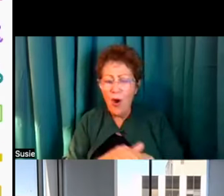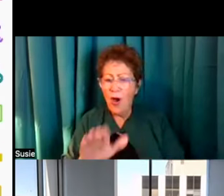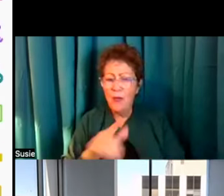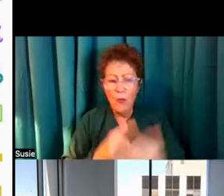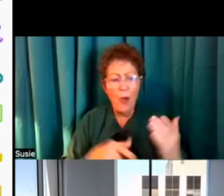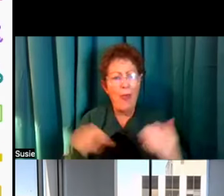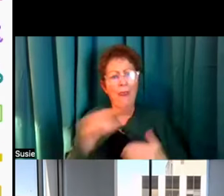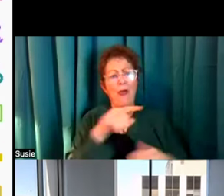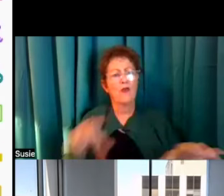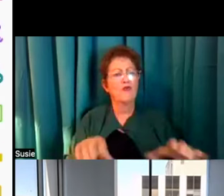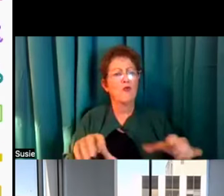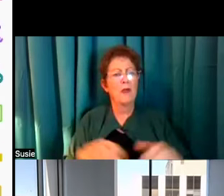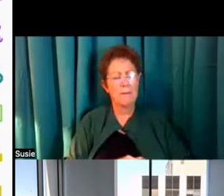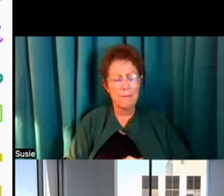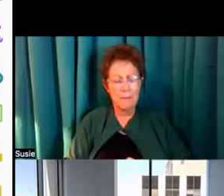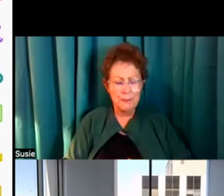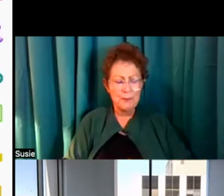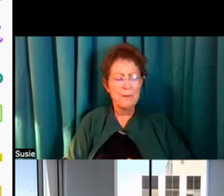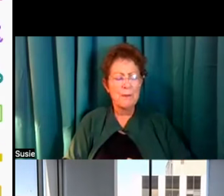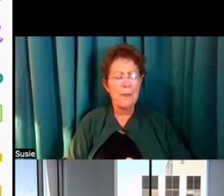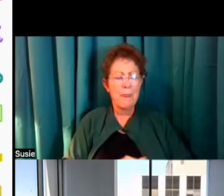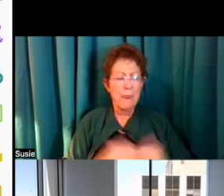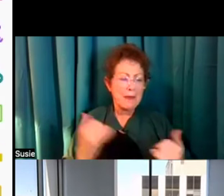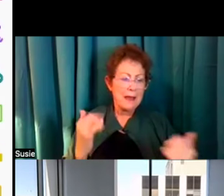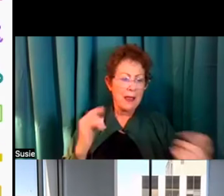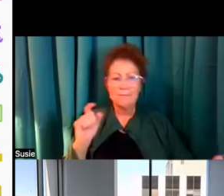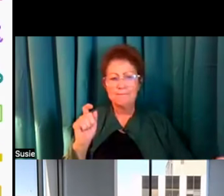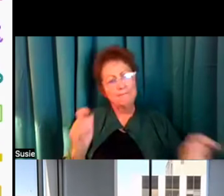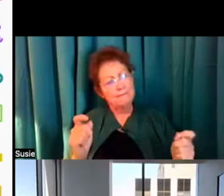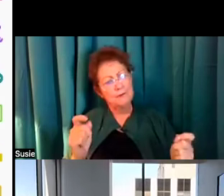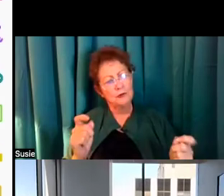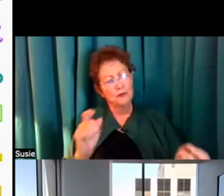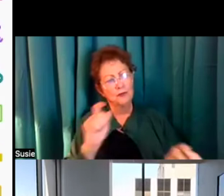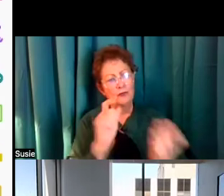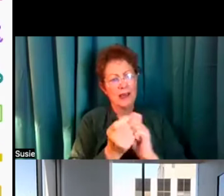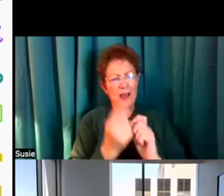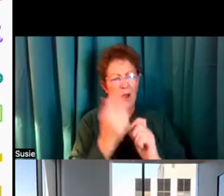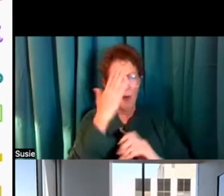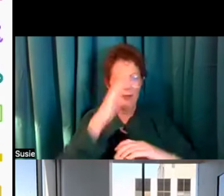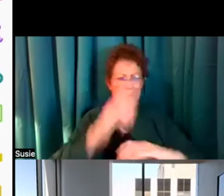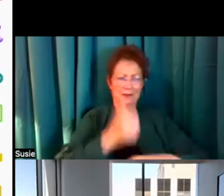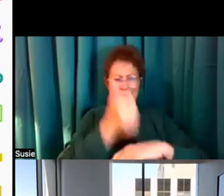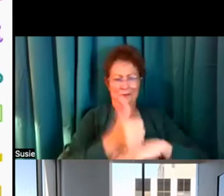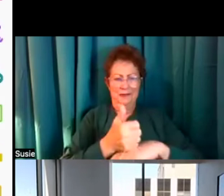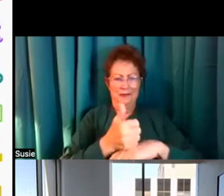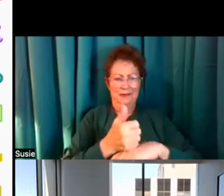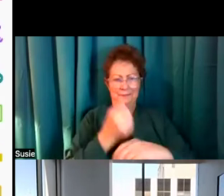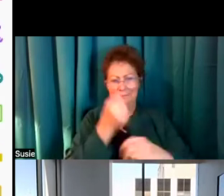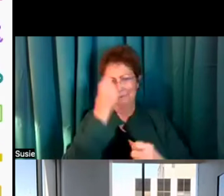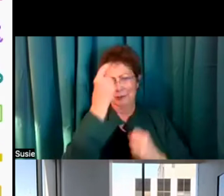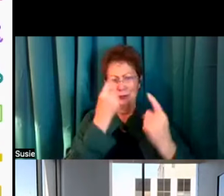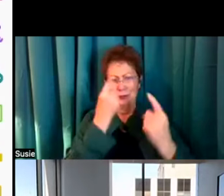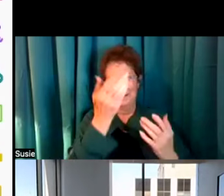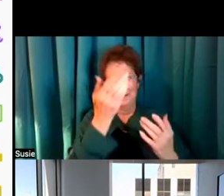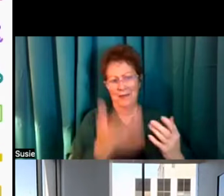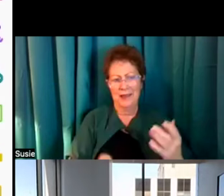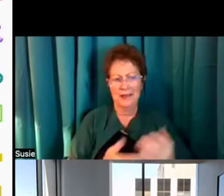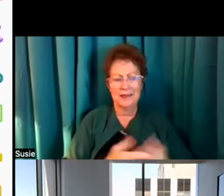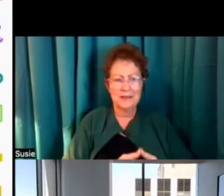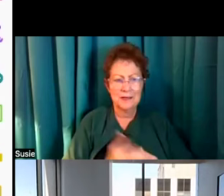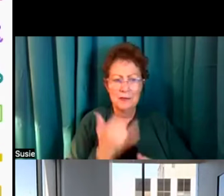doing? So now we'll sort of switch gears. That hopefully laid the groundwork a bit for